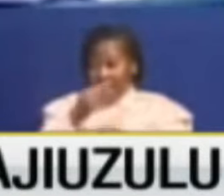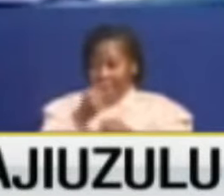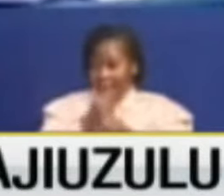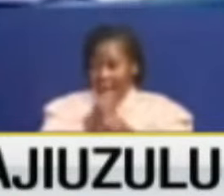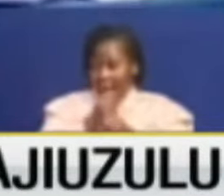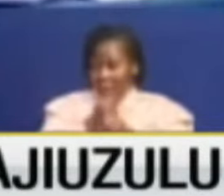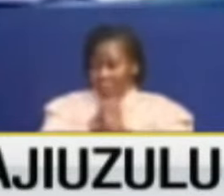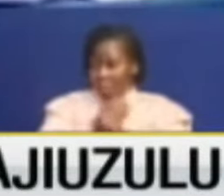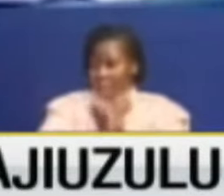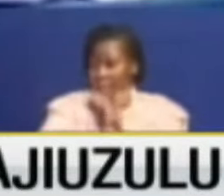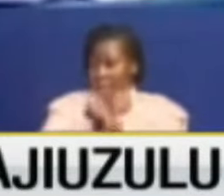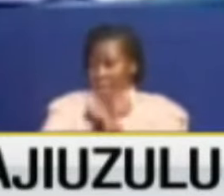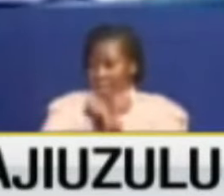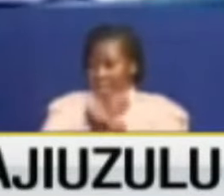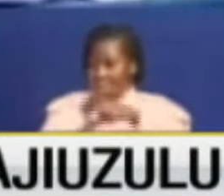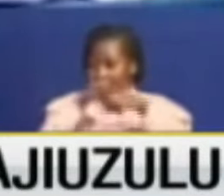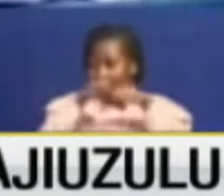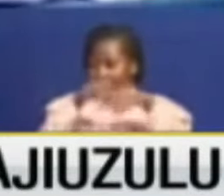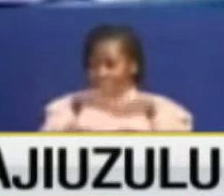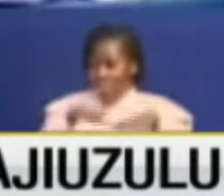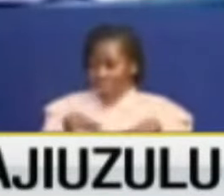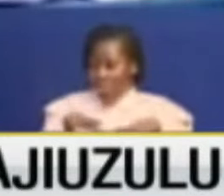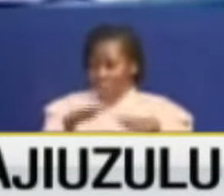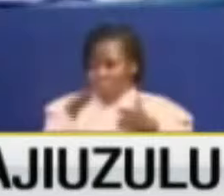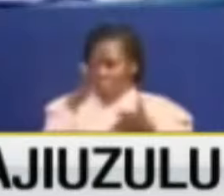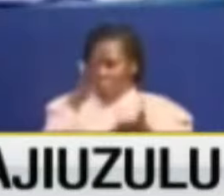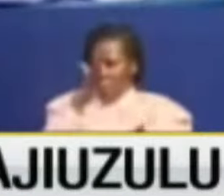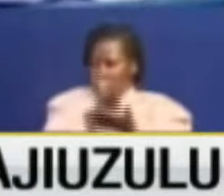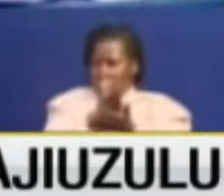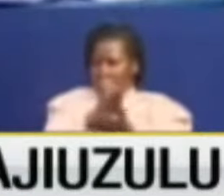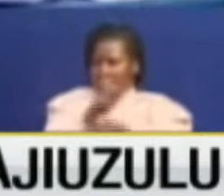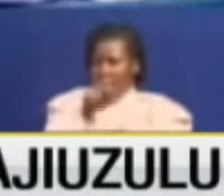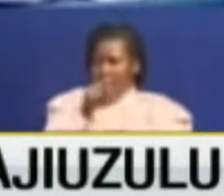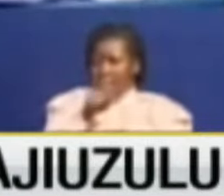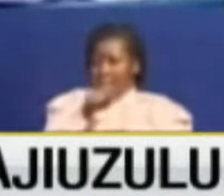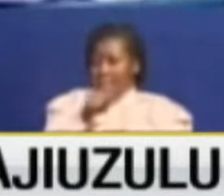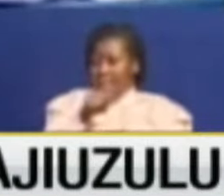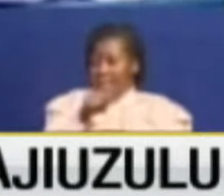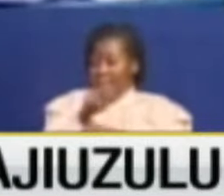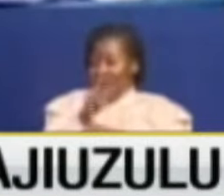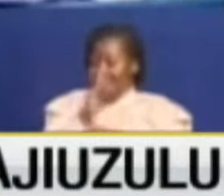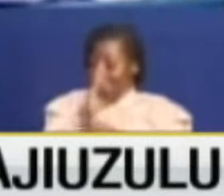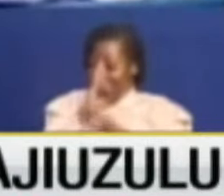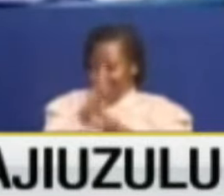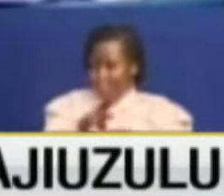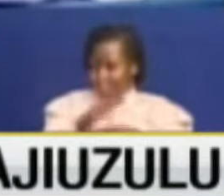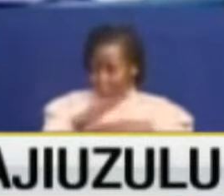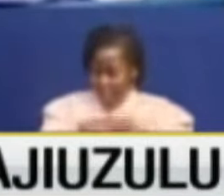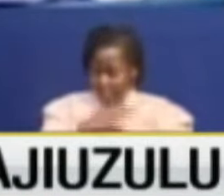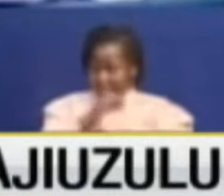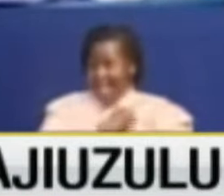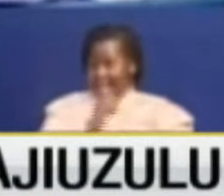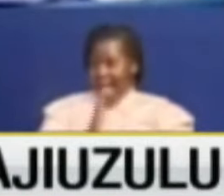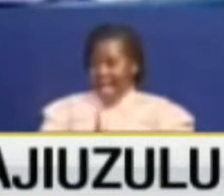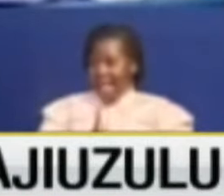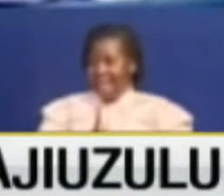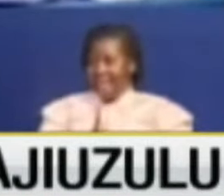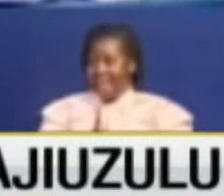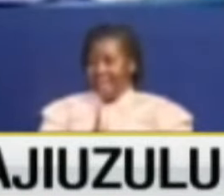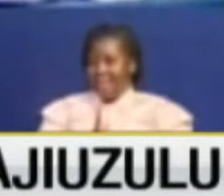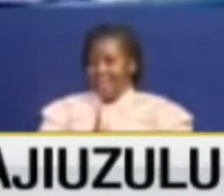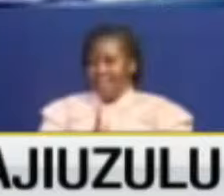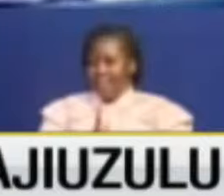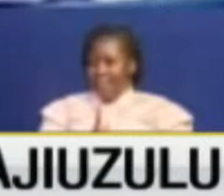to protect devolution to stop this plainly, and we respect Honorable Senators, plainly nefarious